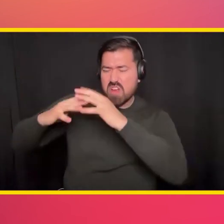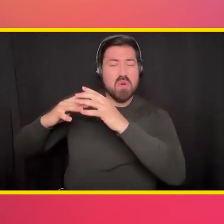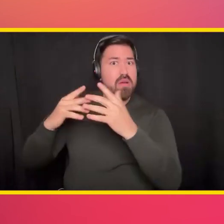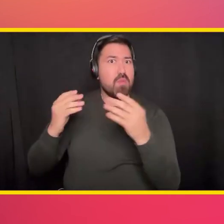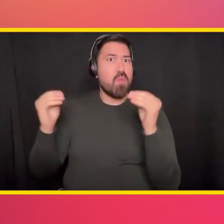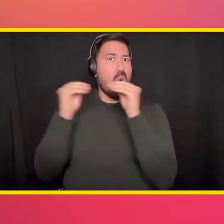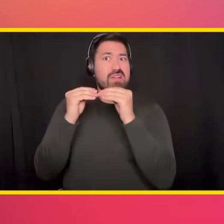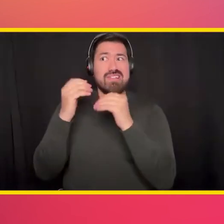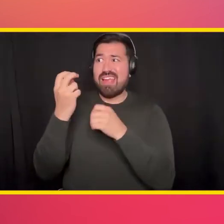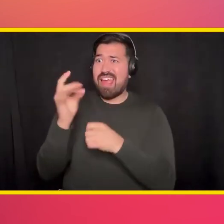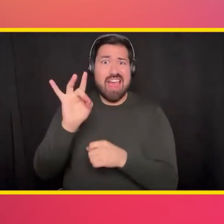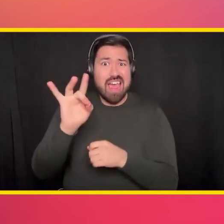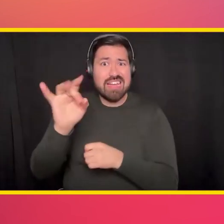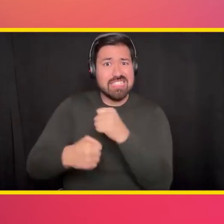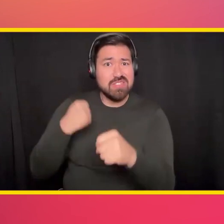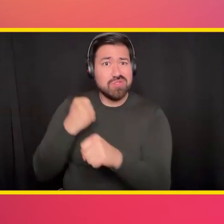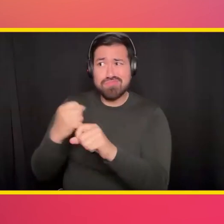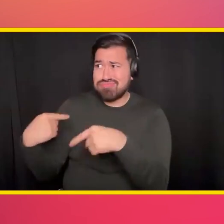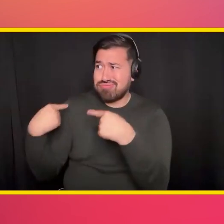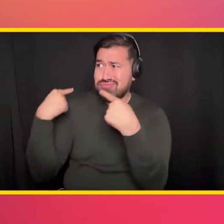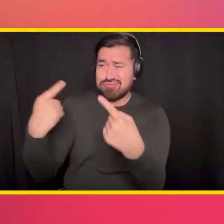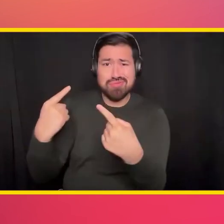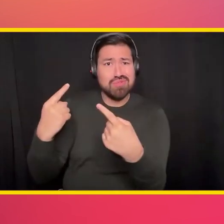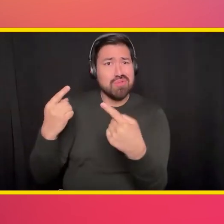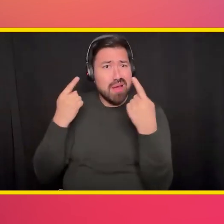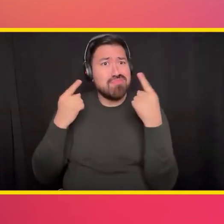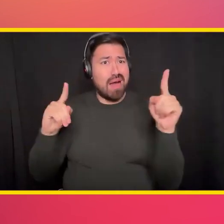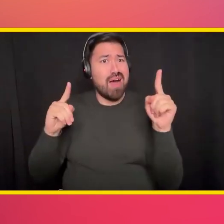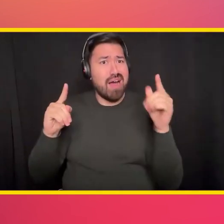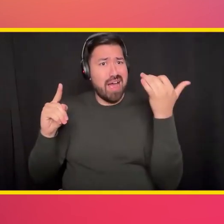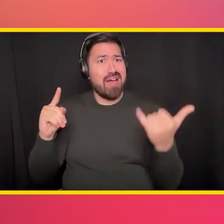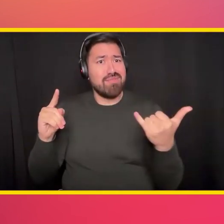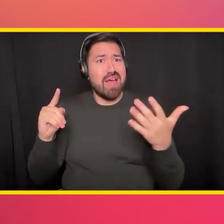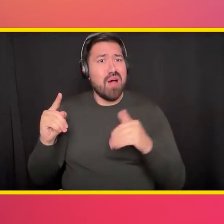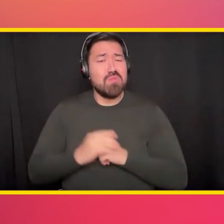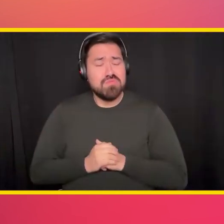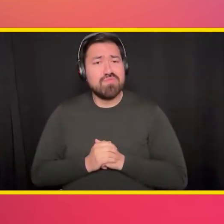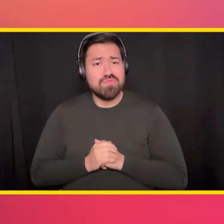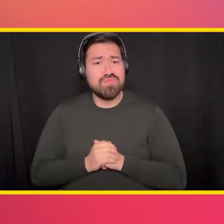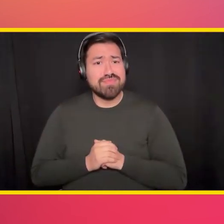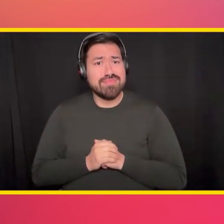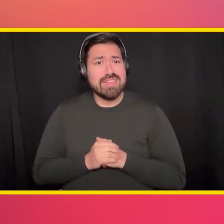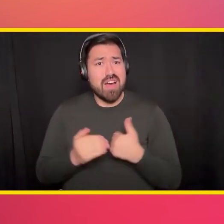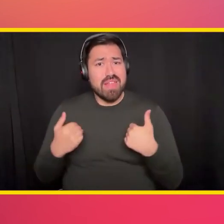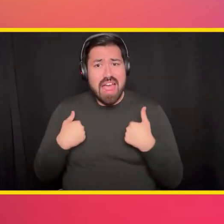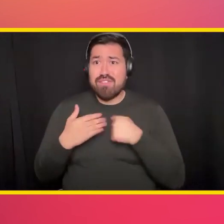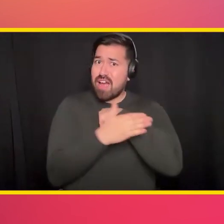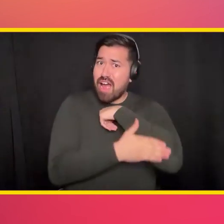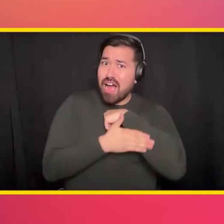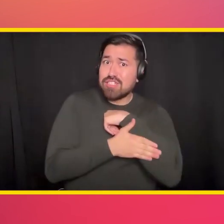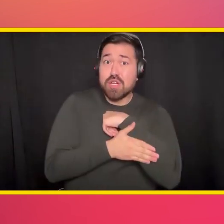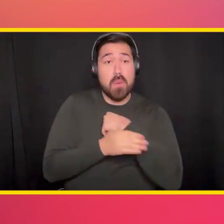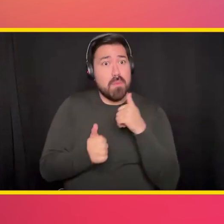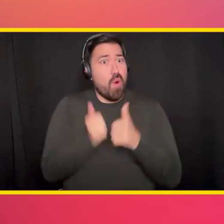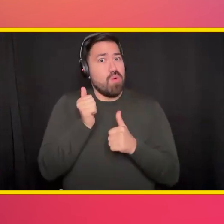8 years, maybe longer, um, to get to the point where they have the country, a majority of